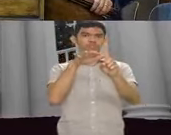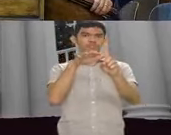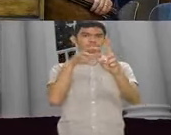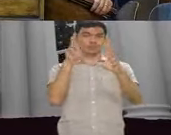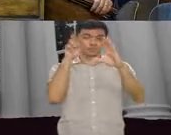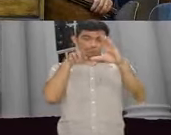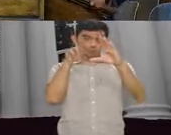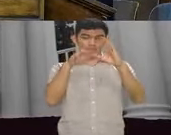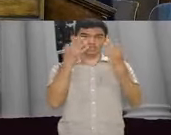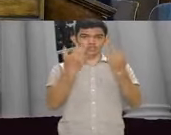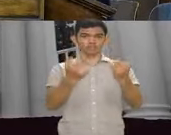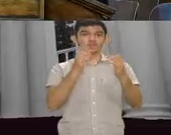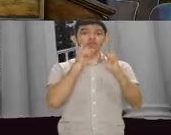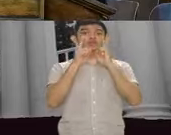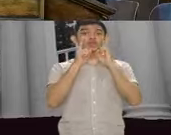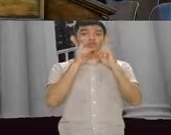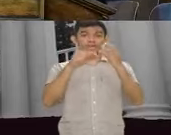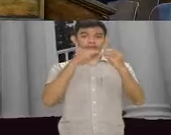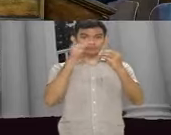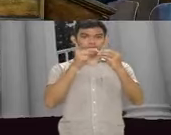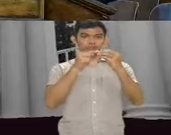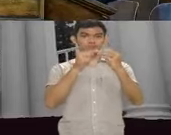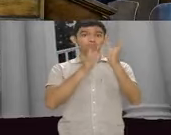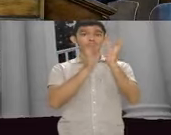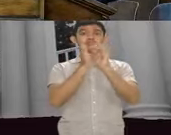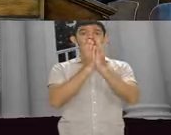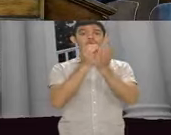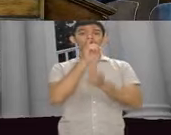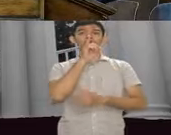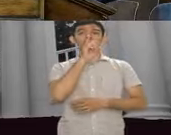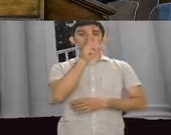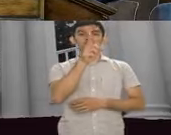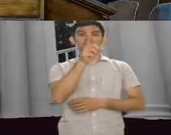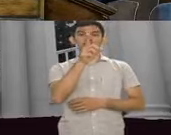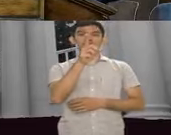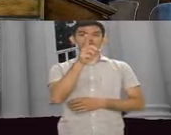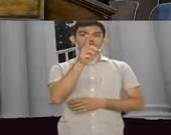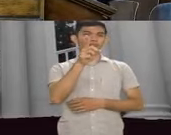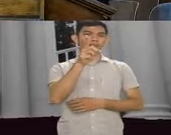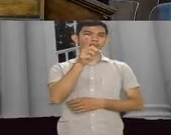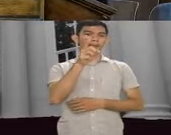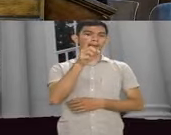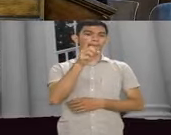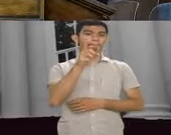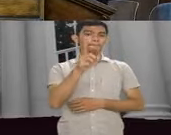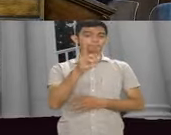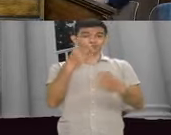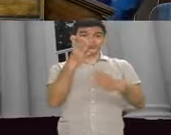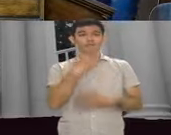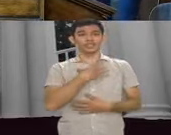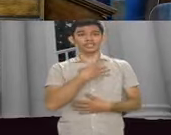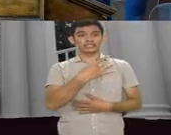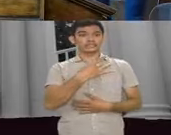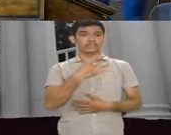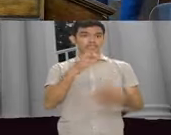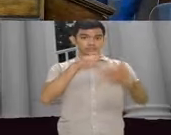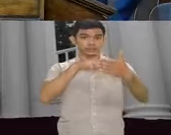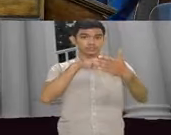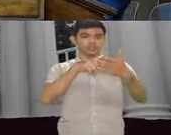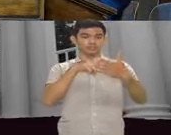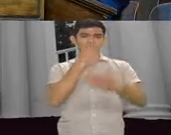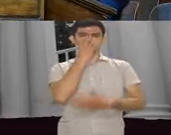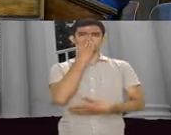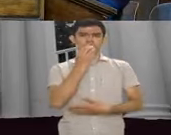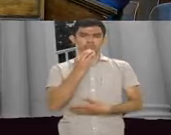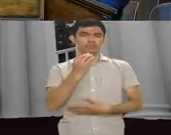tonight, I'm talking about biblical truth. Okay? And so, I would just like to read just a